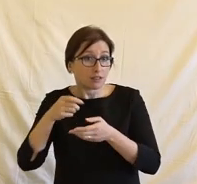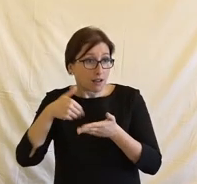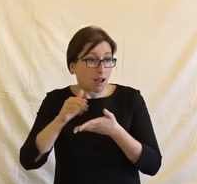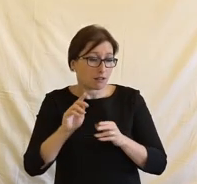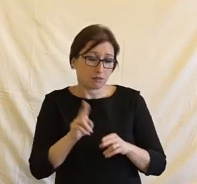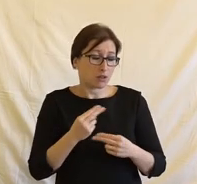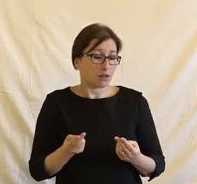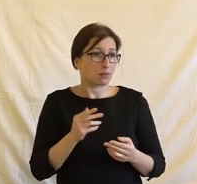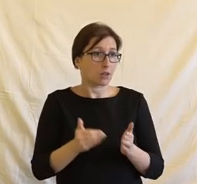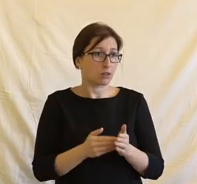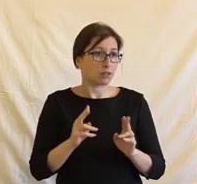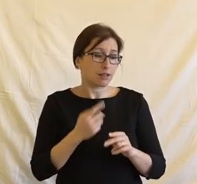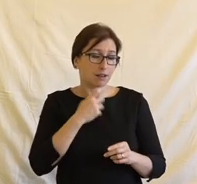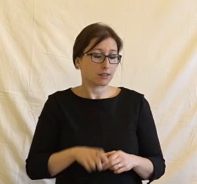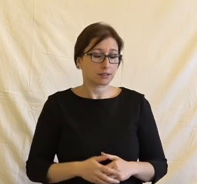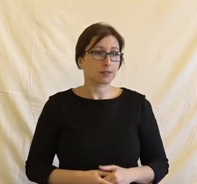So,